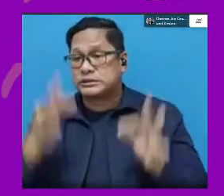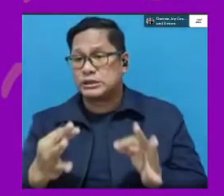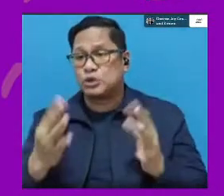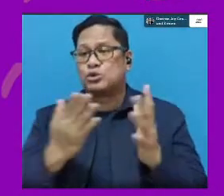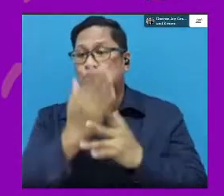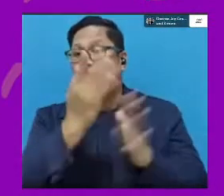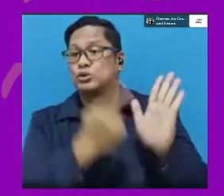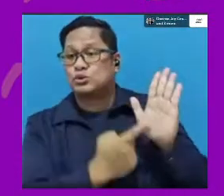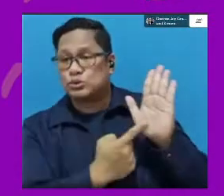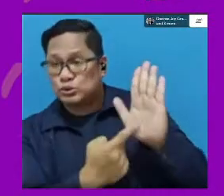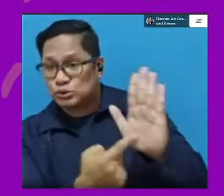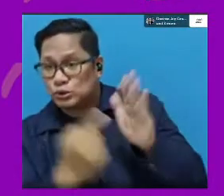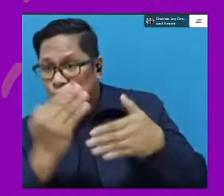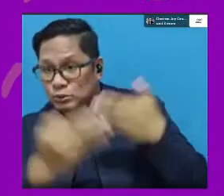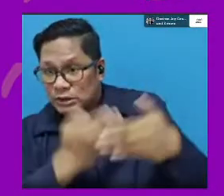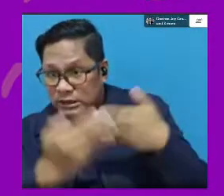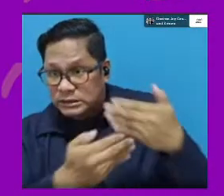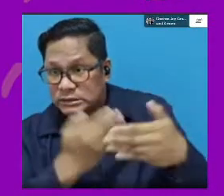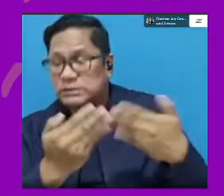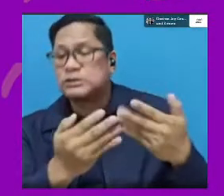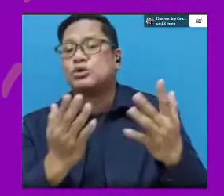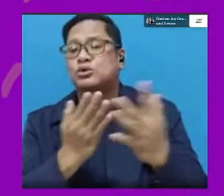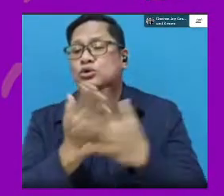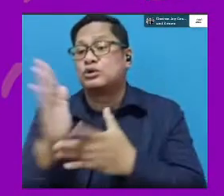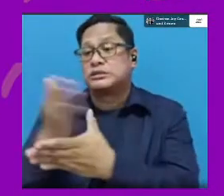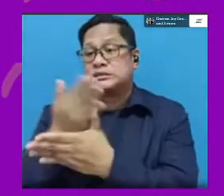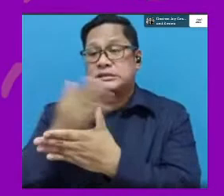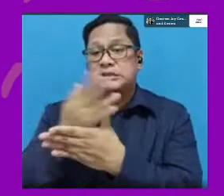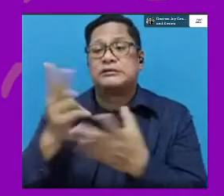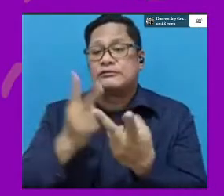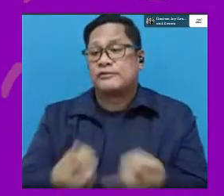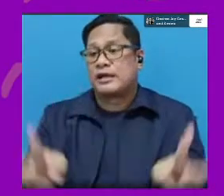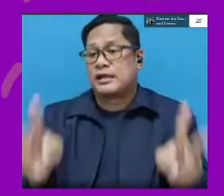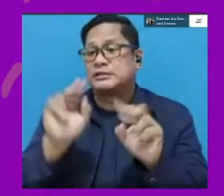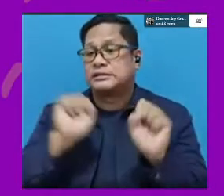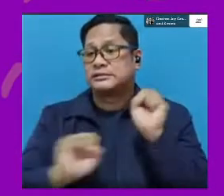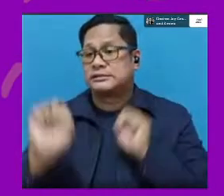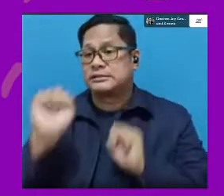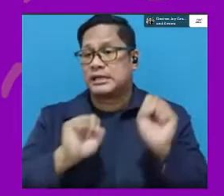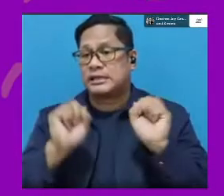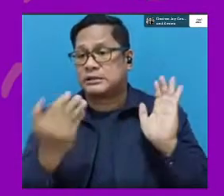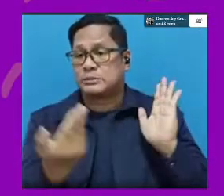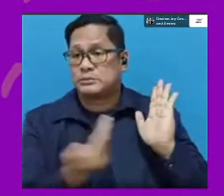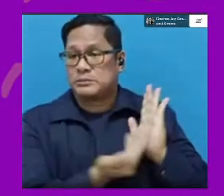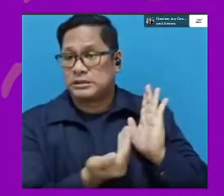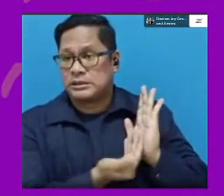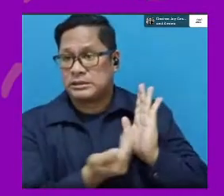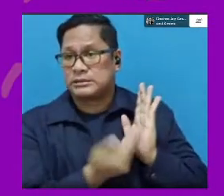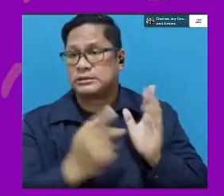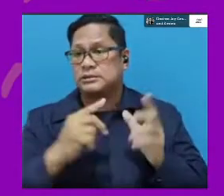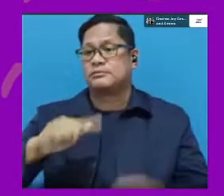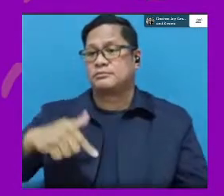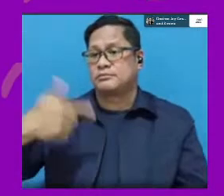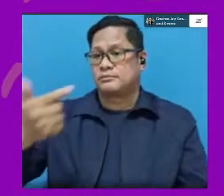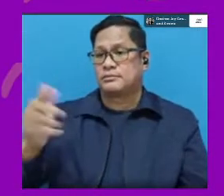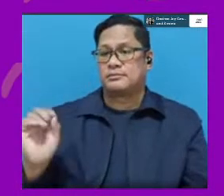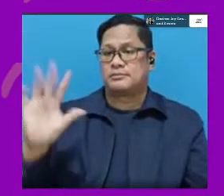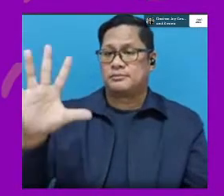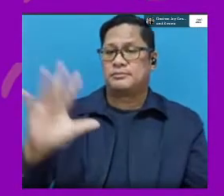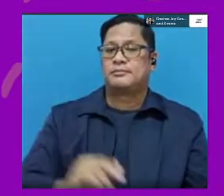transparent processes based on shared values and scientific evidence. Next slide, please.